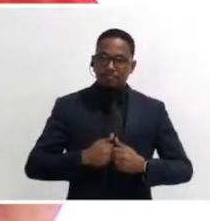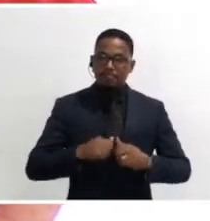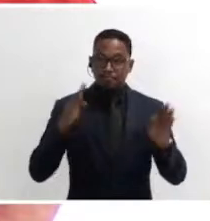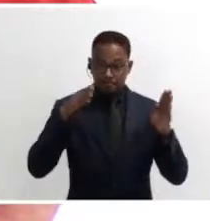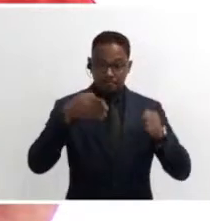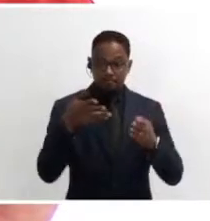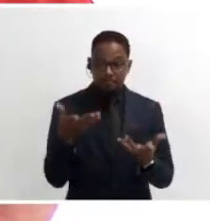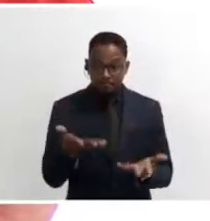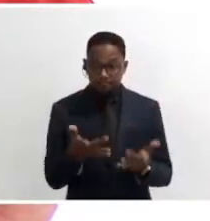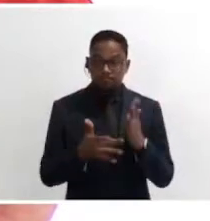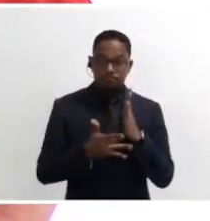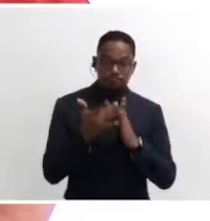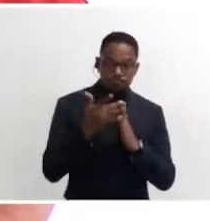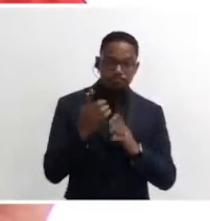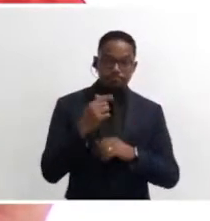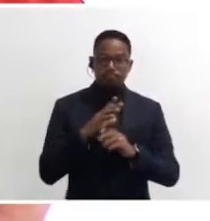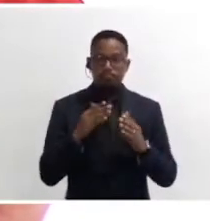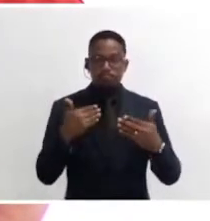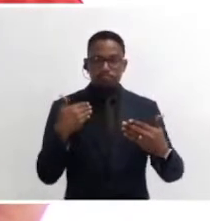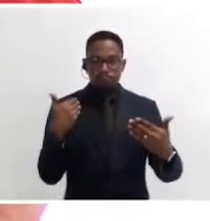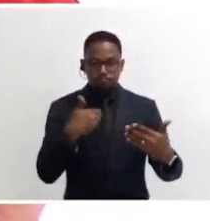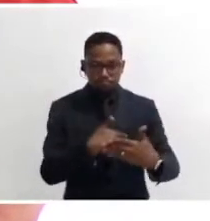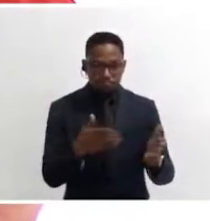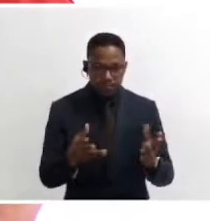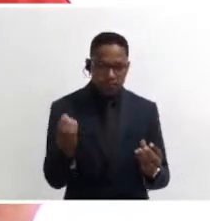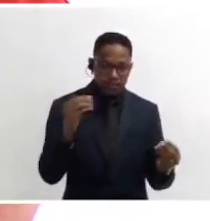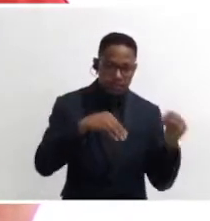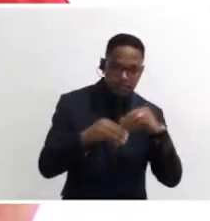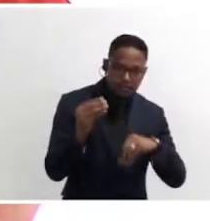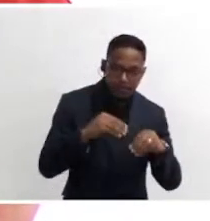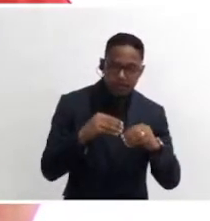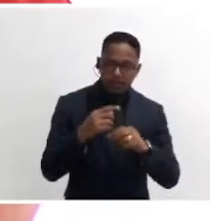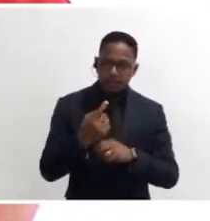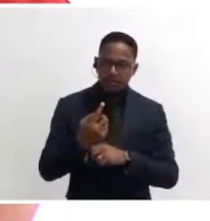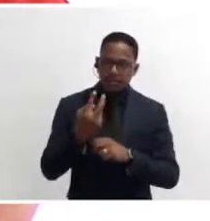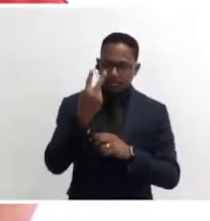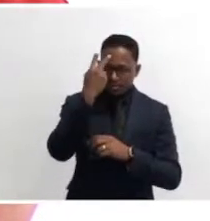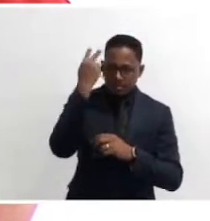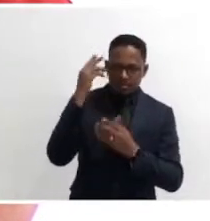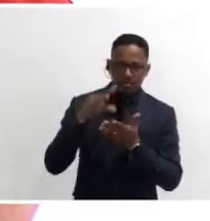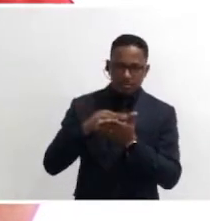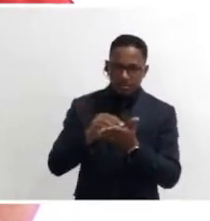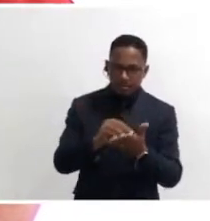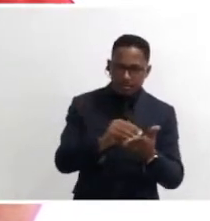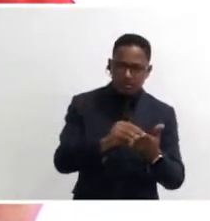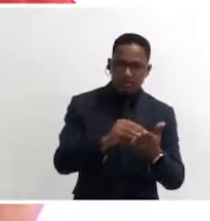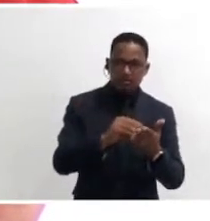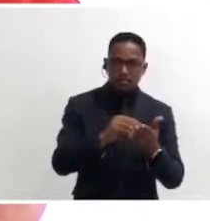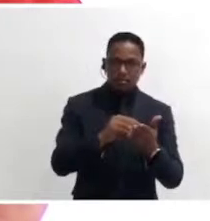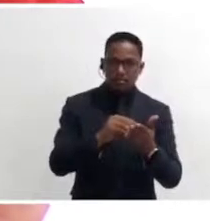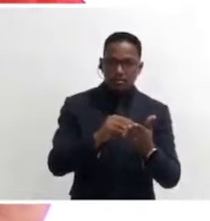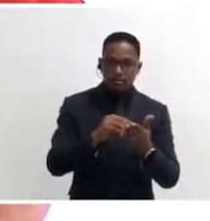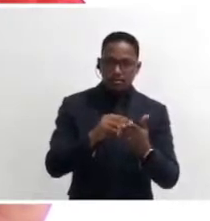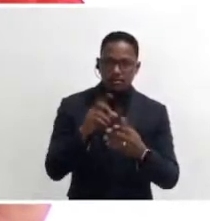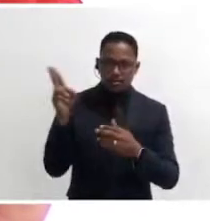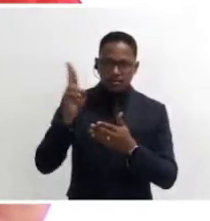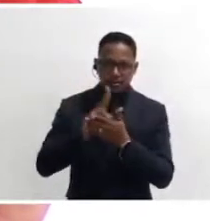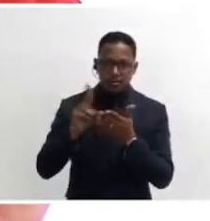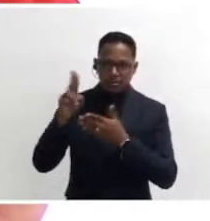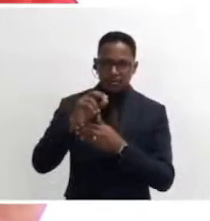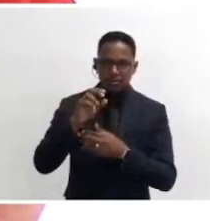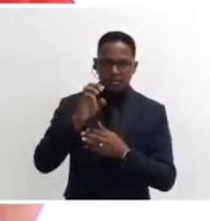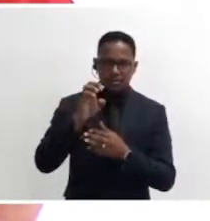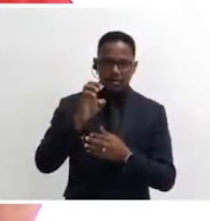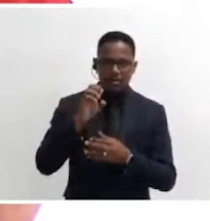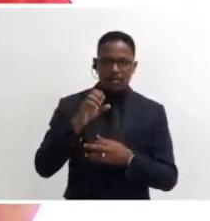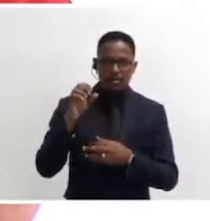like. I remember back to my days when I was at Stanford and